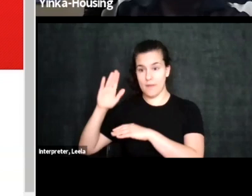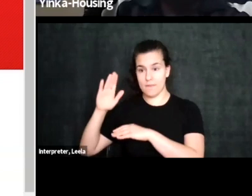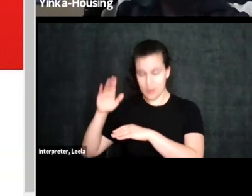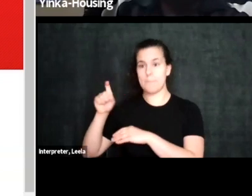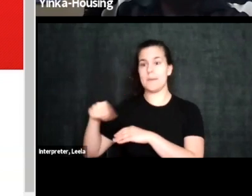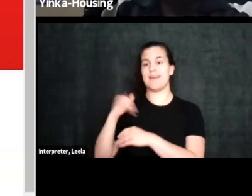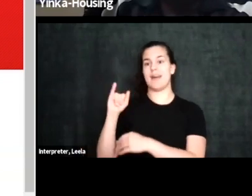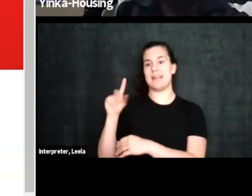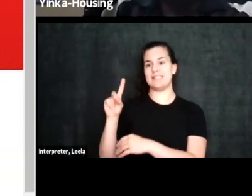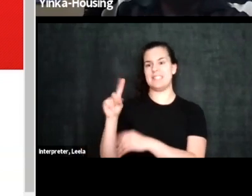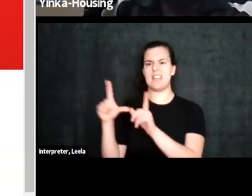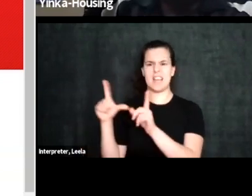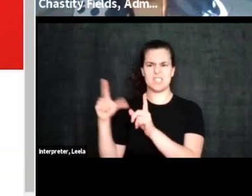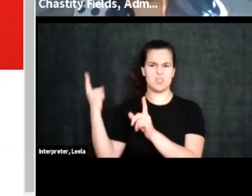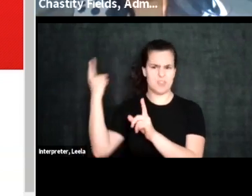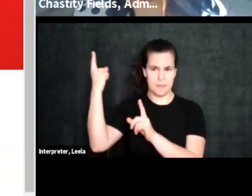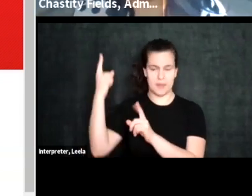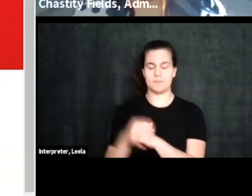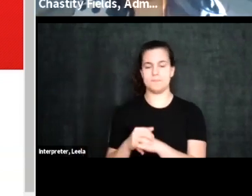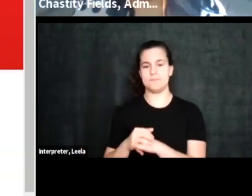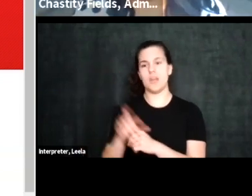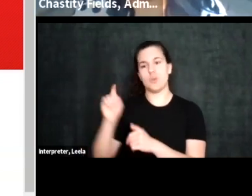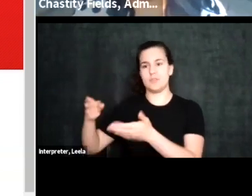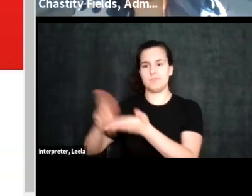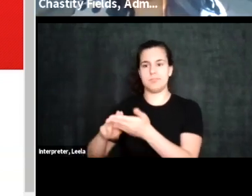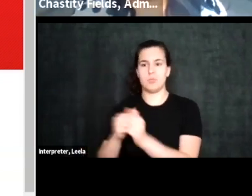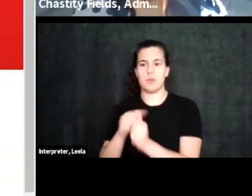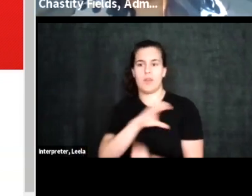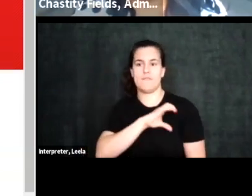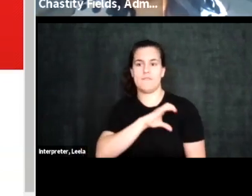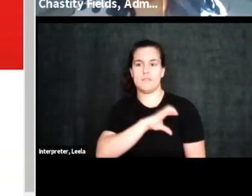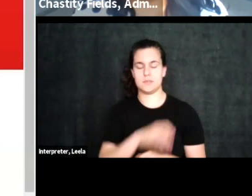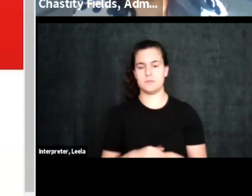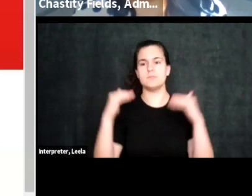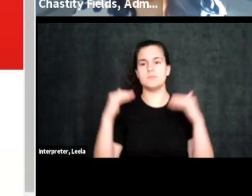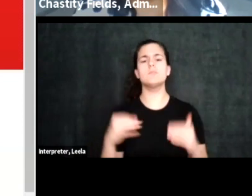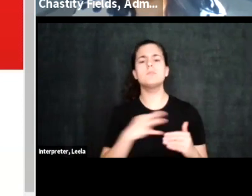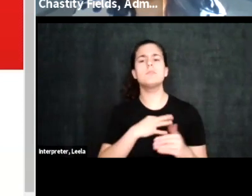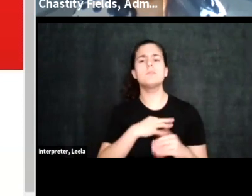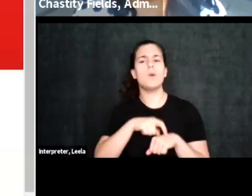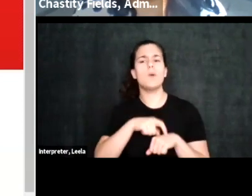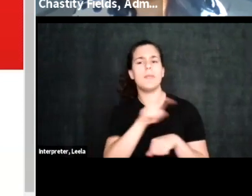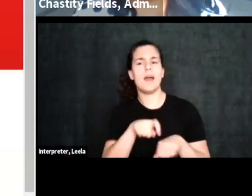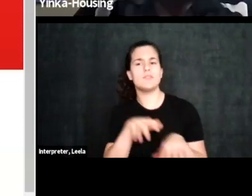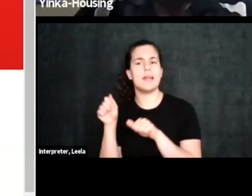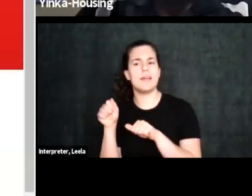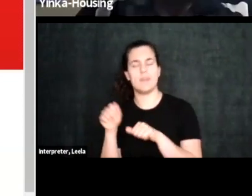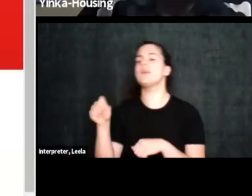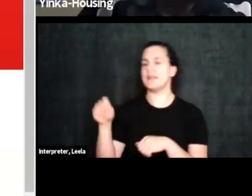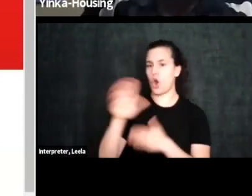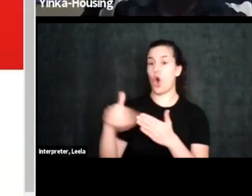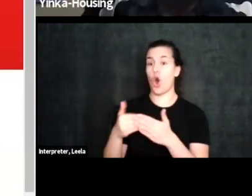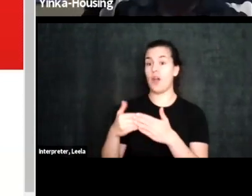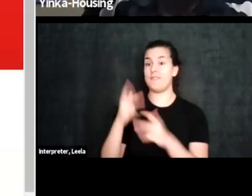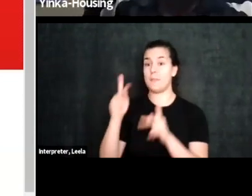in. And is there a certain like time when they have to leave the visitors? Yes, all guests must be gone by